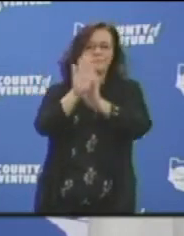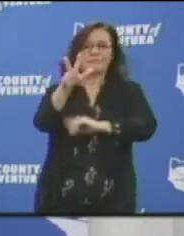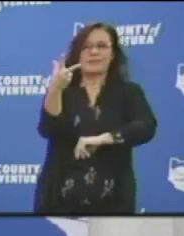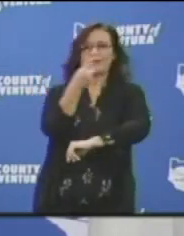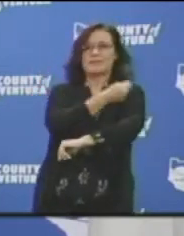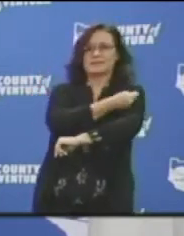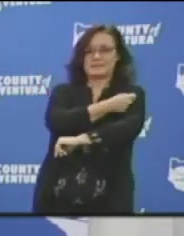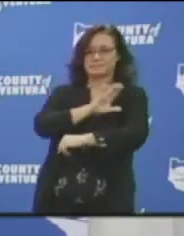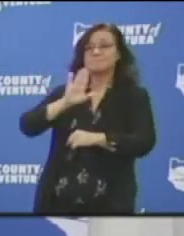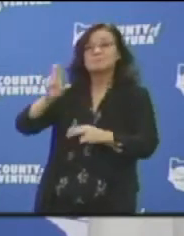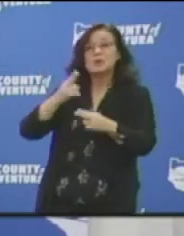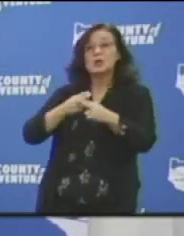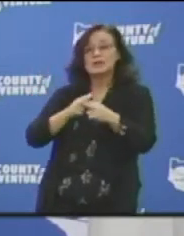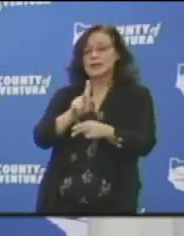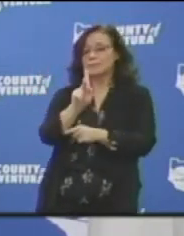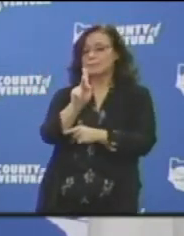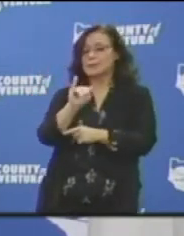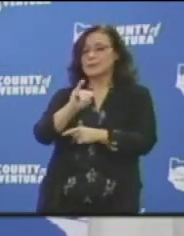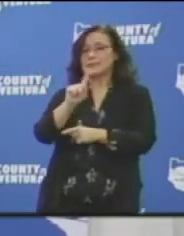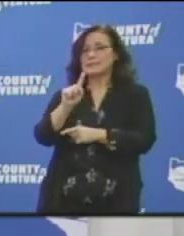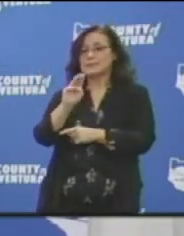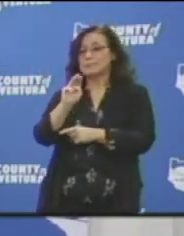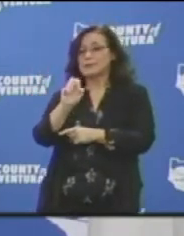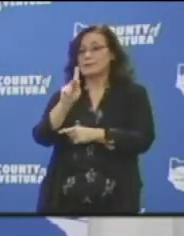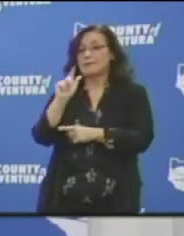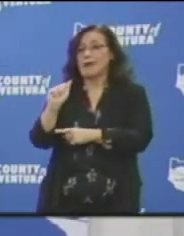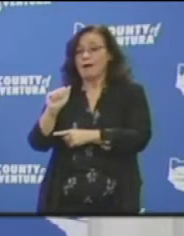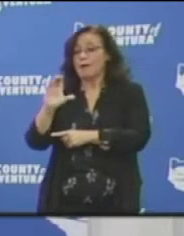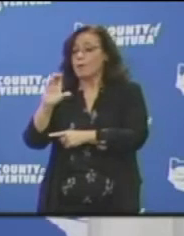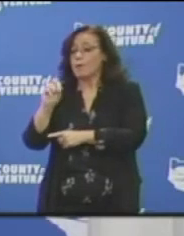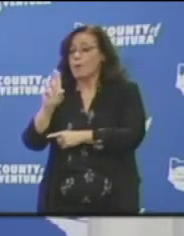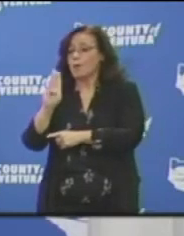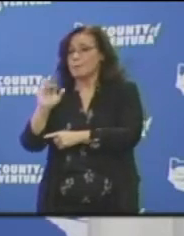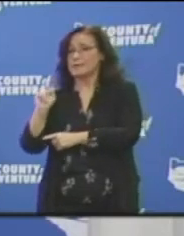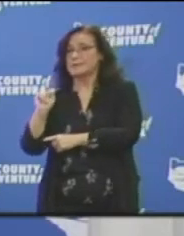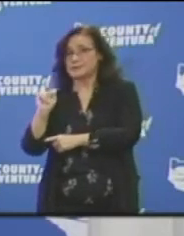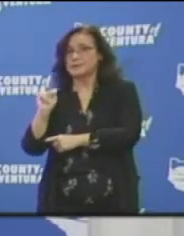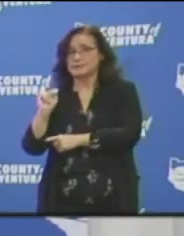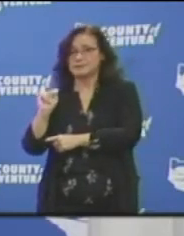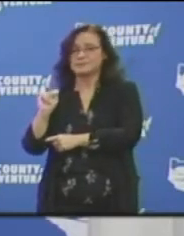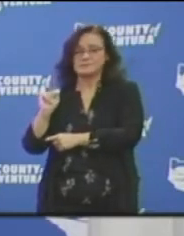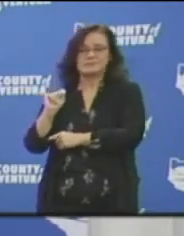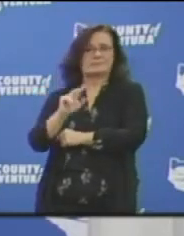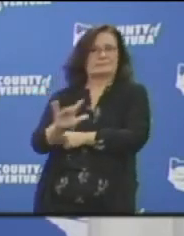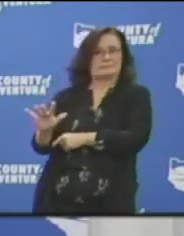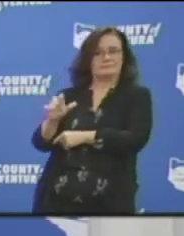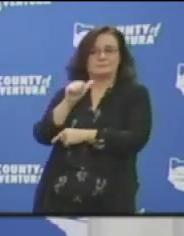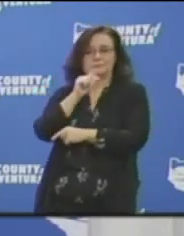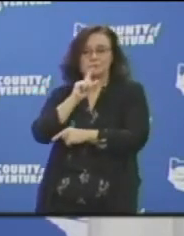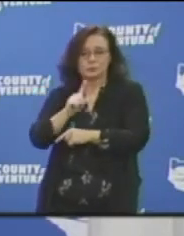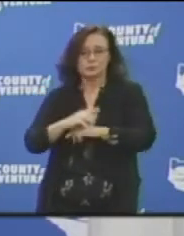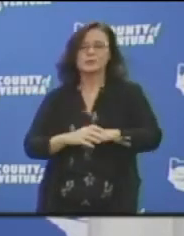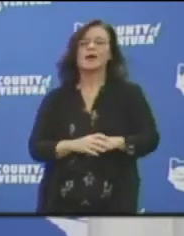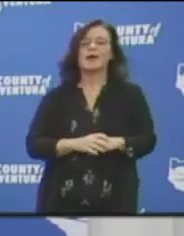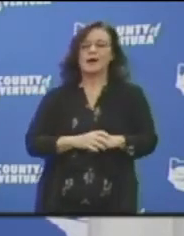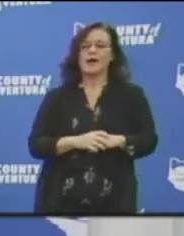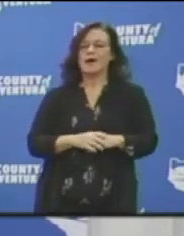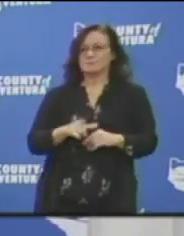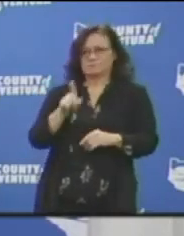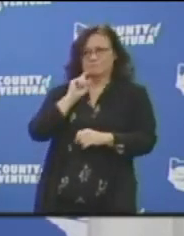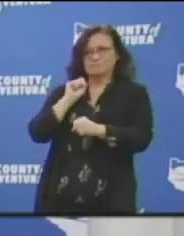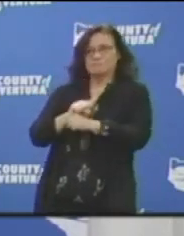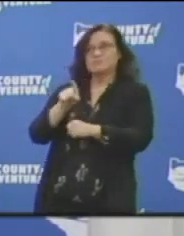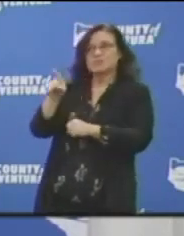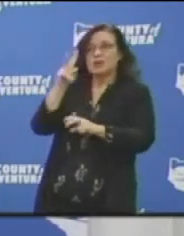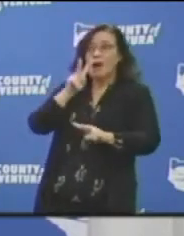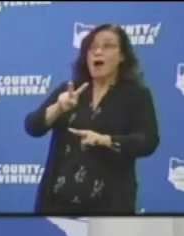is Kizzmekia Corbett. And not only has she been a role model for